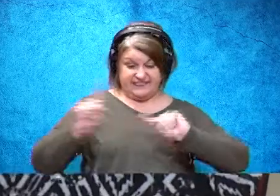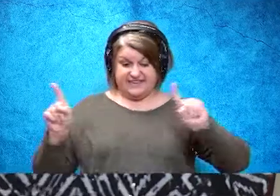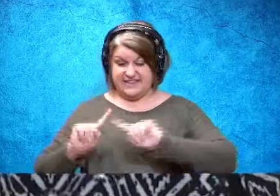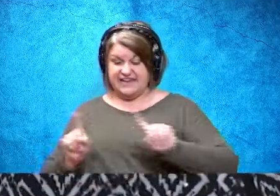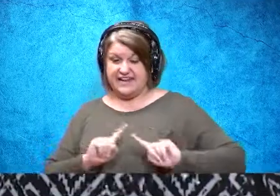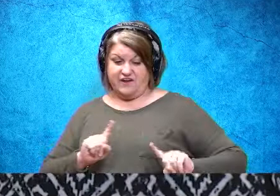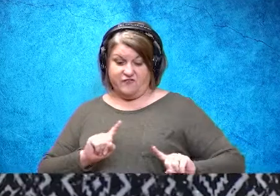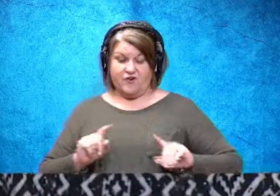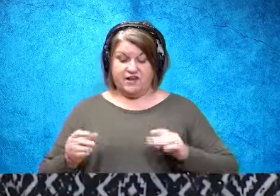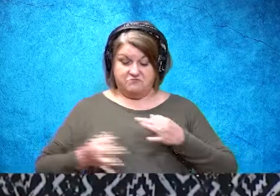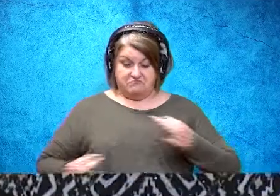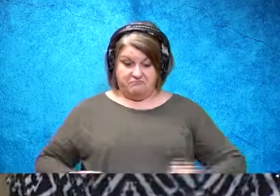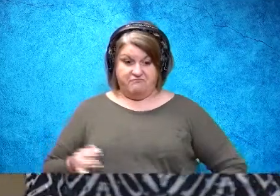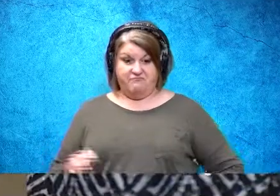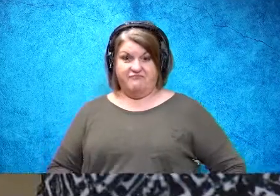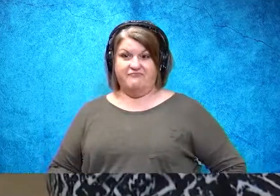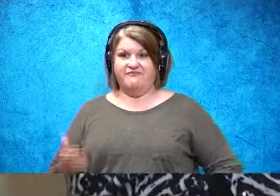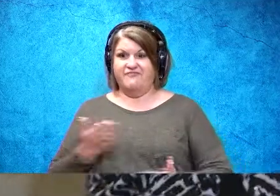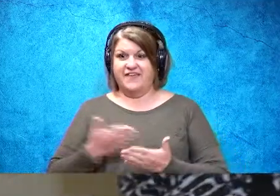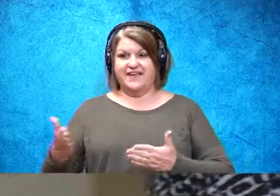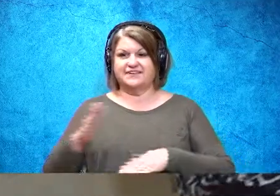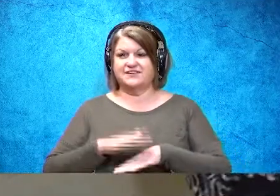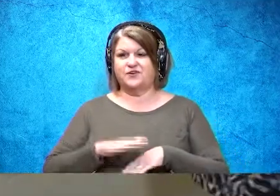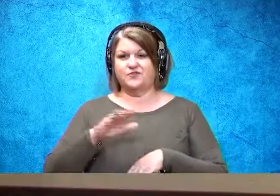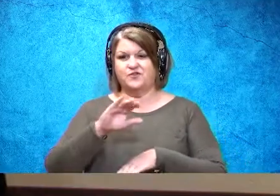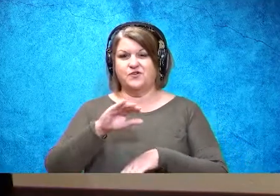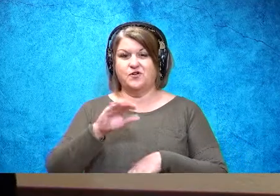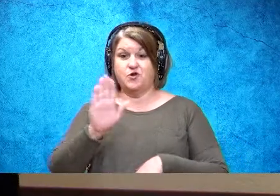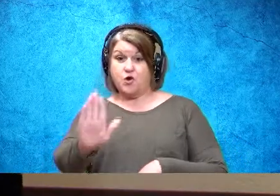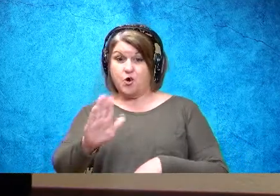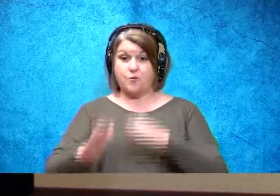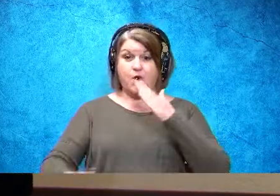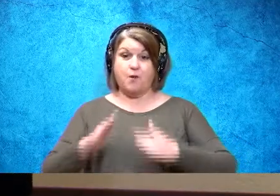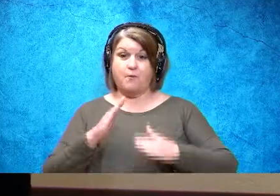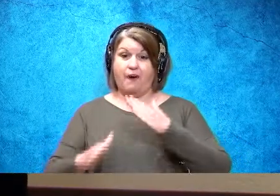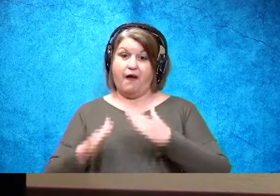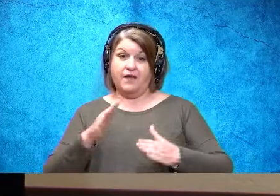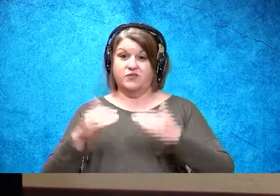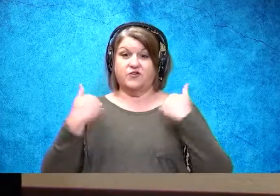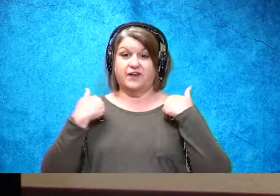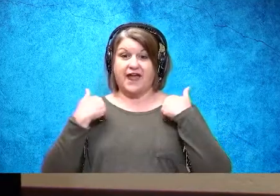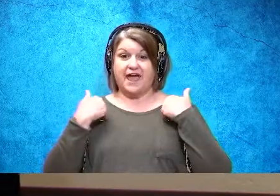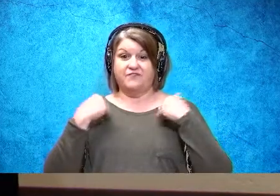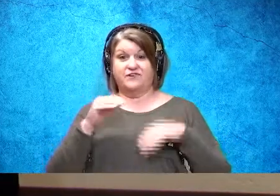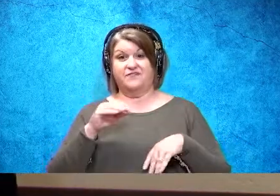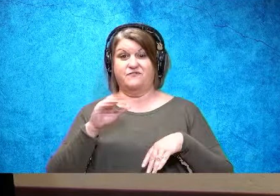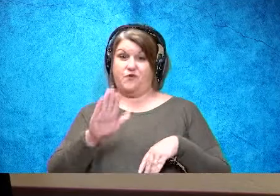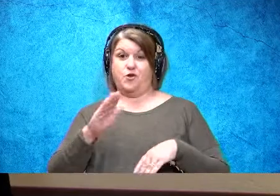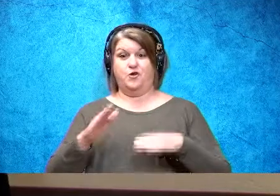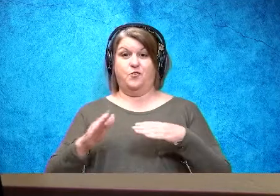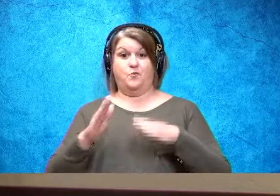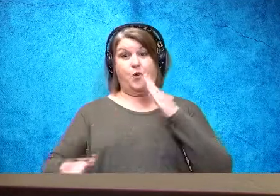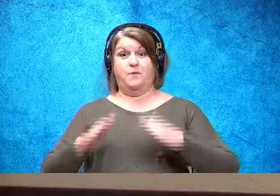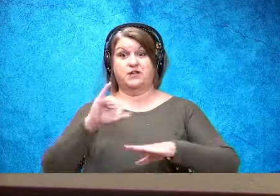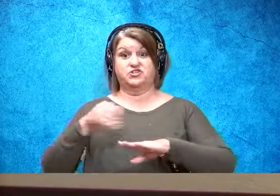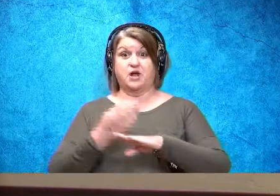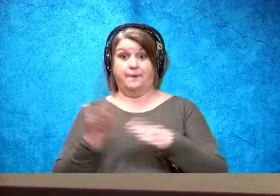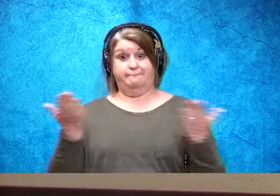can have those for whatever job your robot's doing. So the first thing we're going to do on our paper, right at the